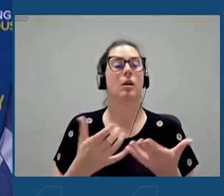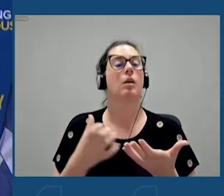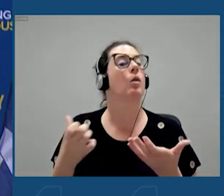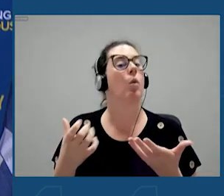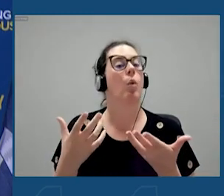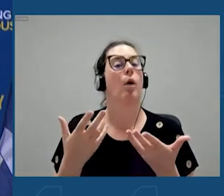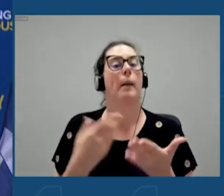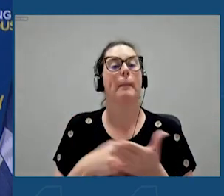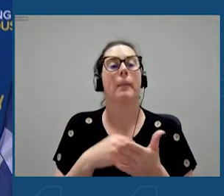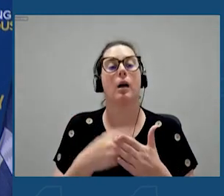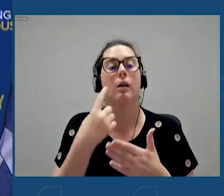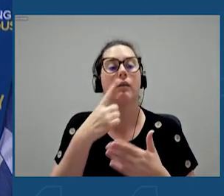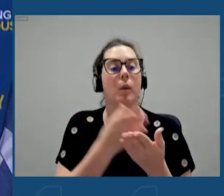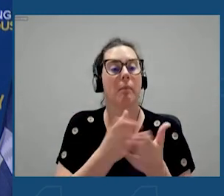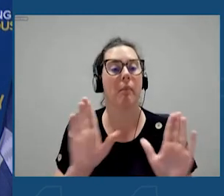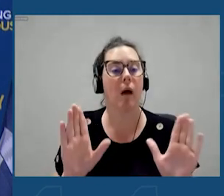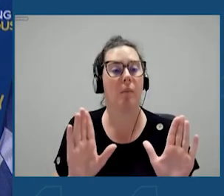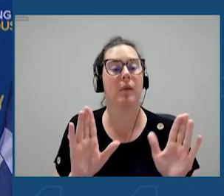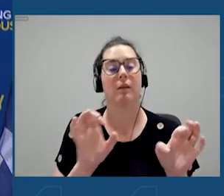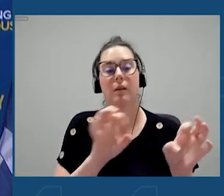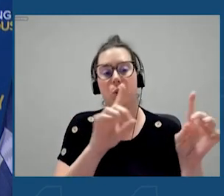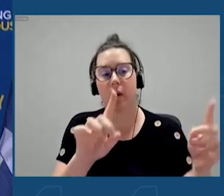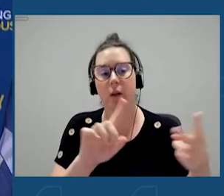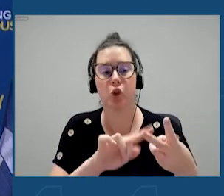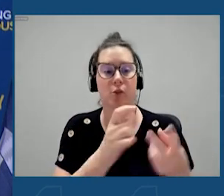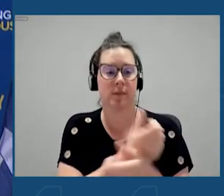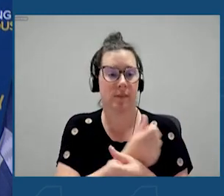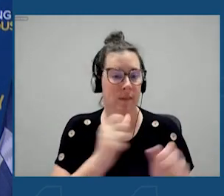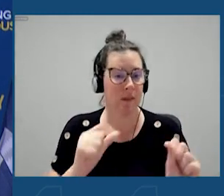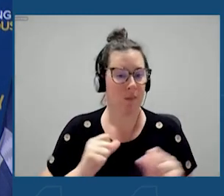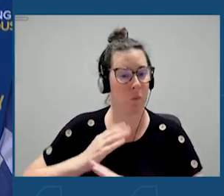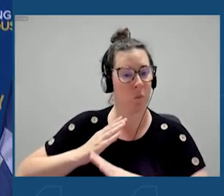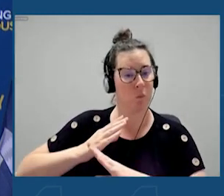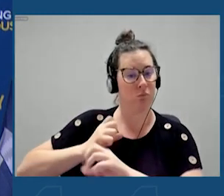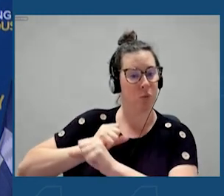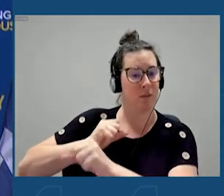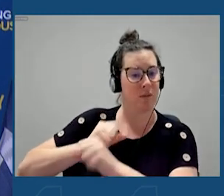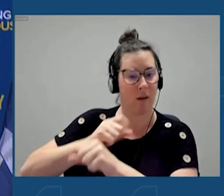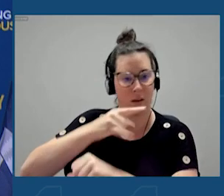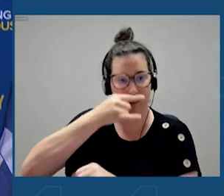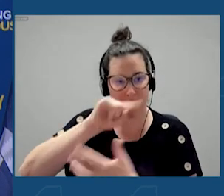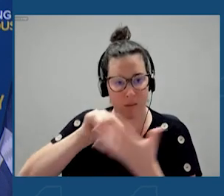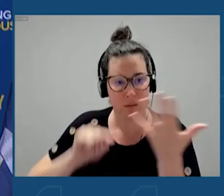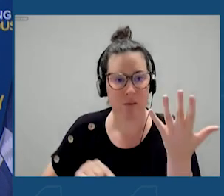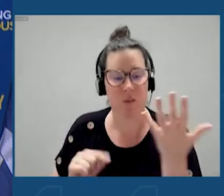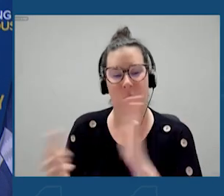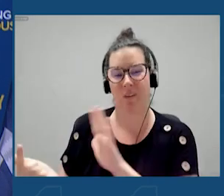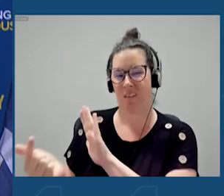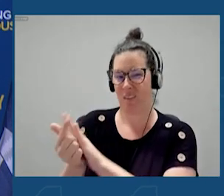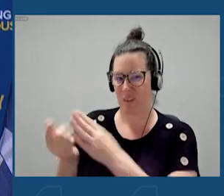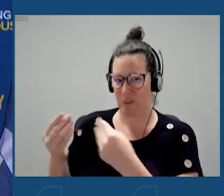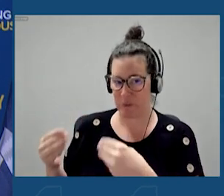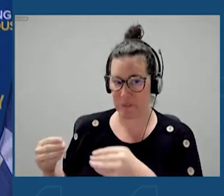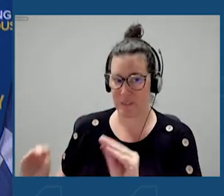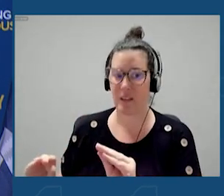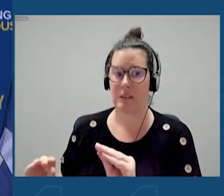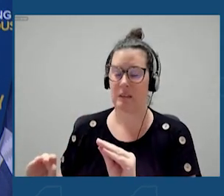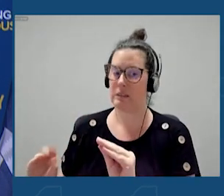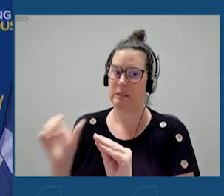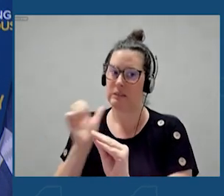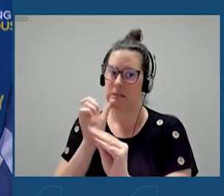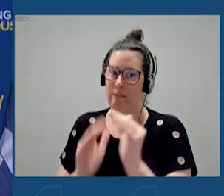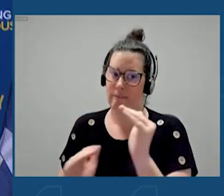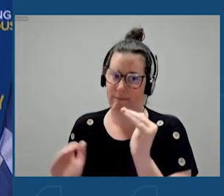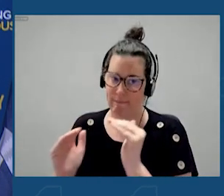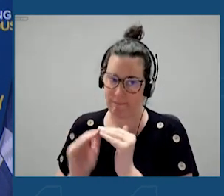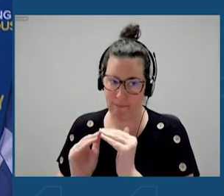education, safety, protect our kids. And so illegal sales aren't just unfair